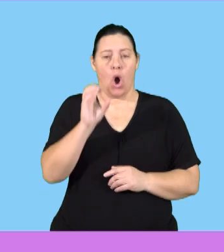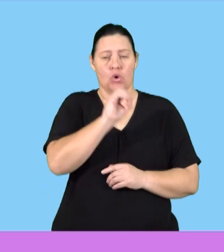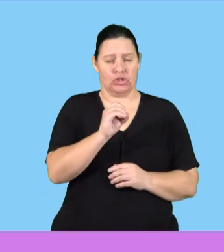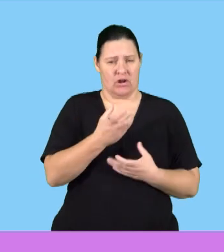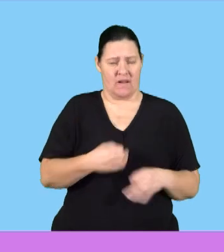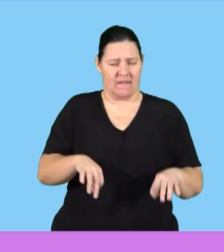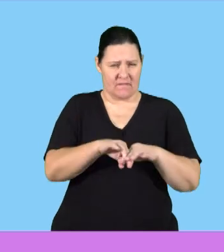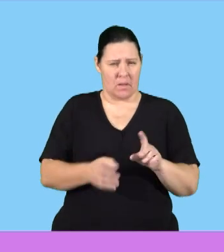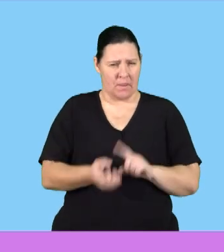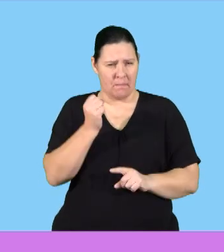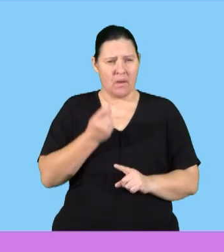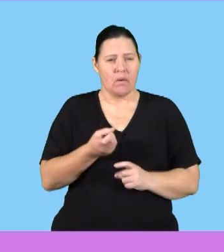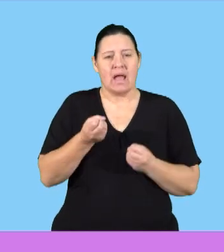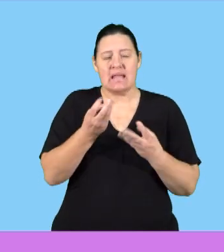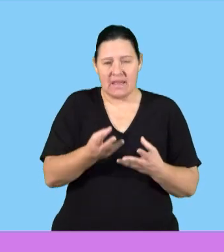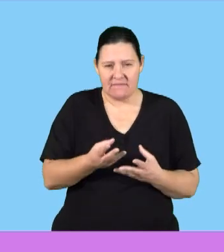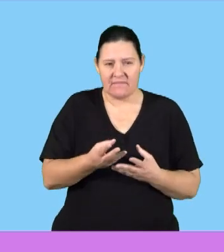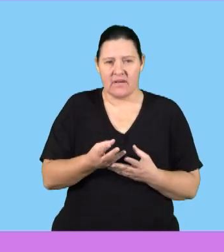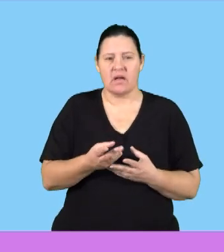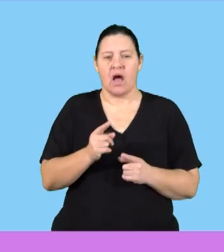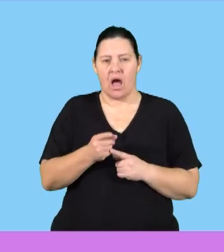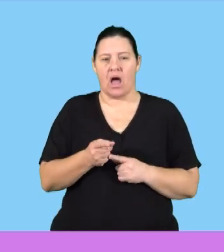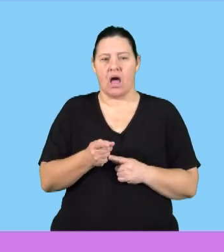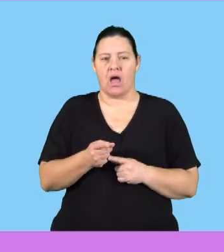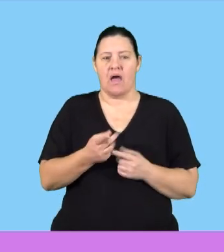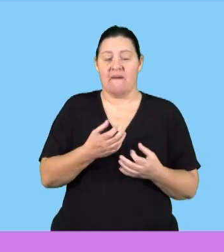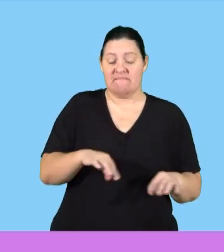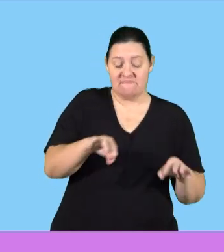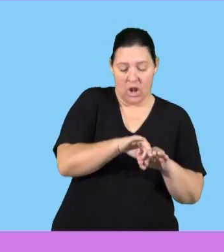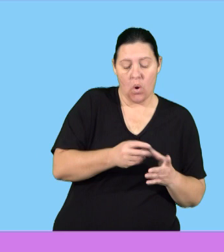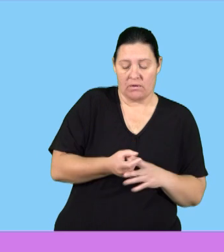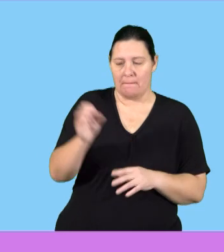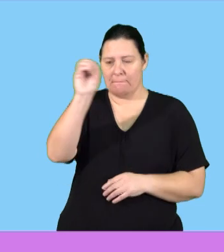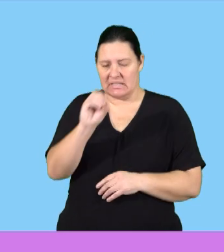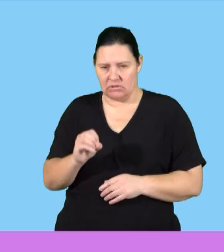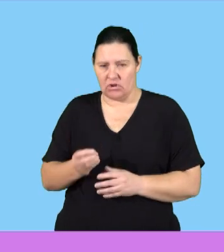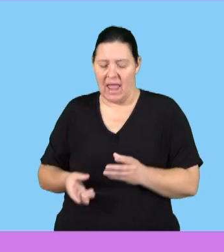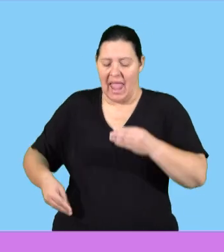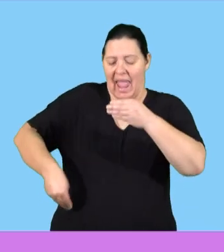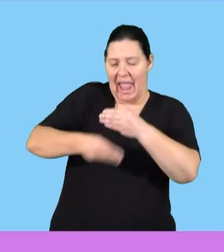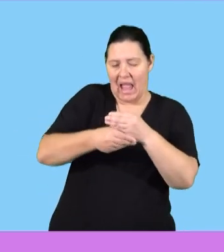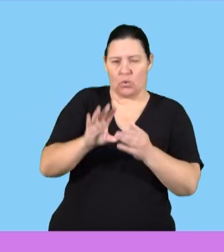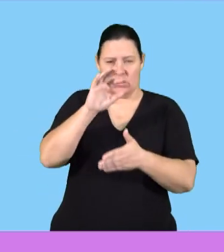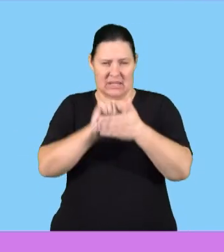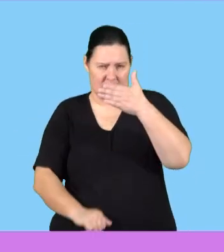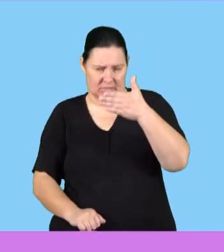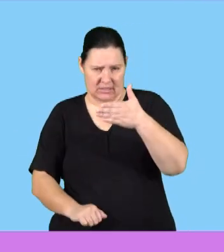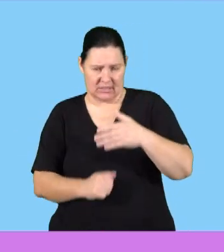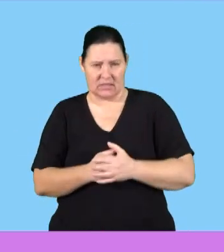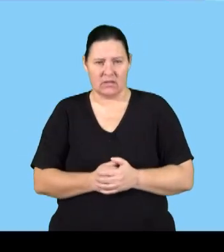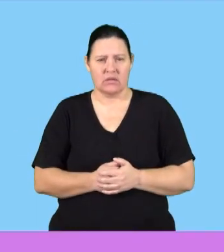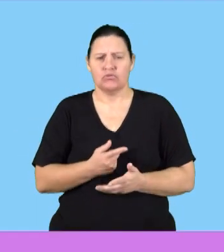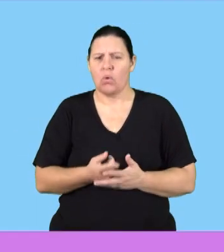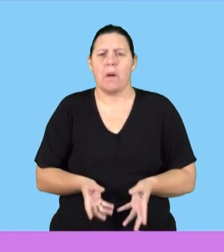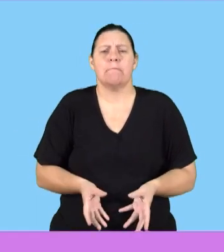Okay, determining the original value when given a value with a percentage has been added or subtracted. How do we do